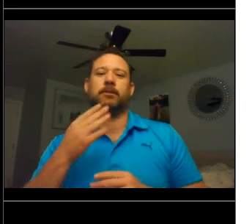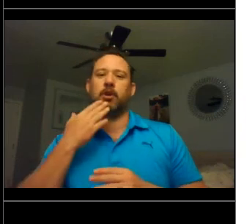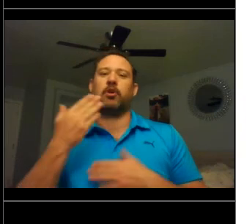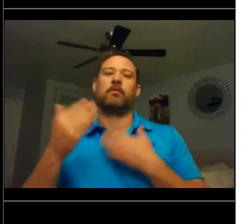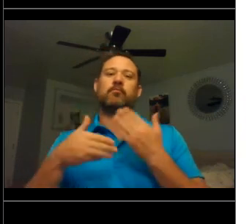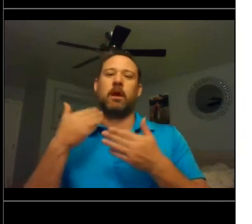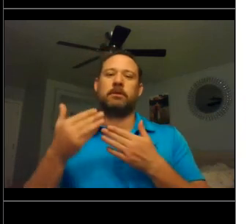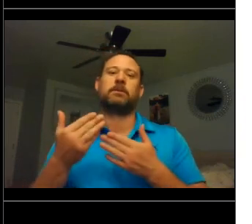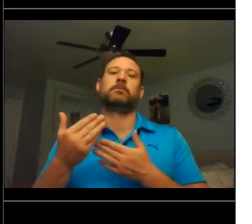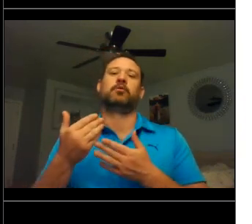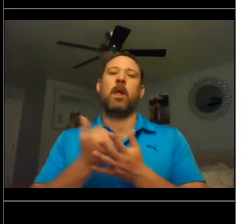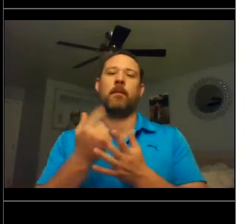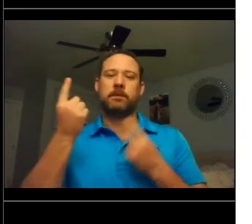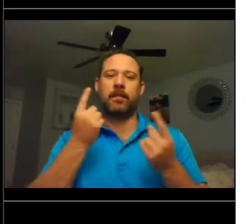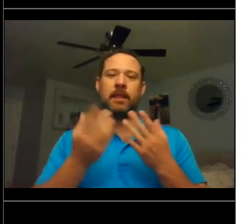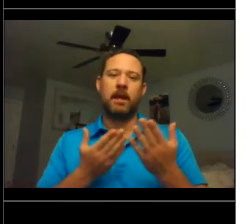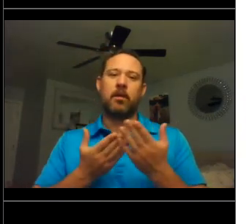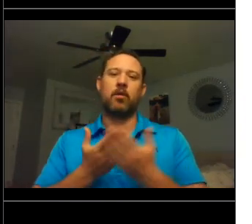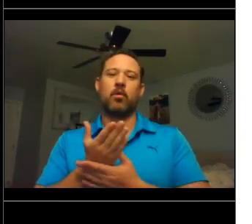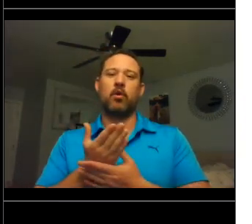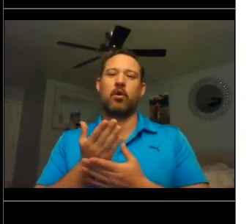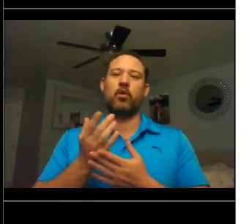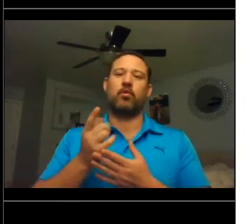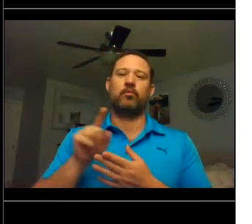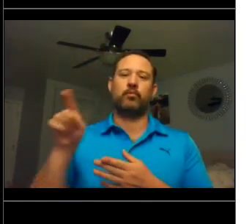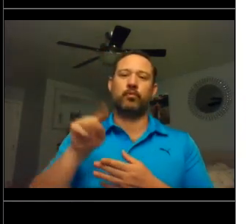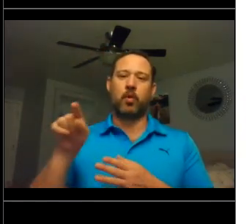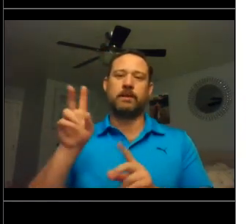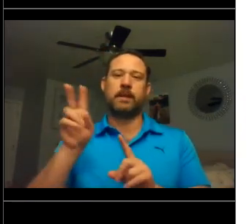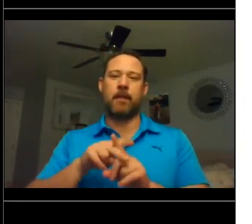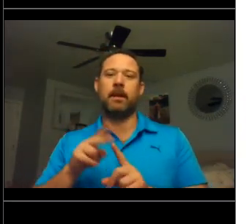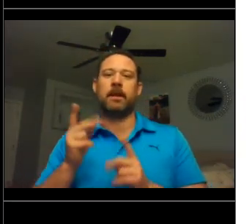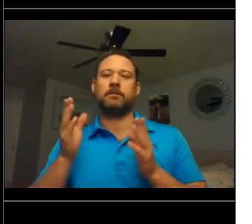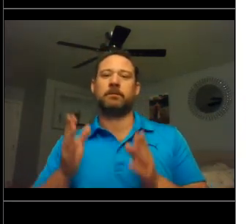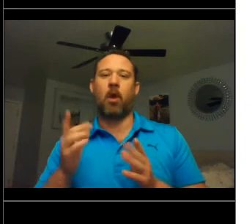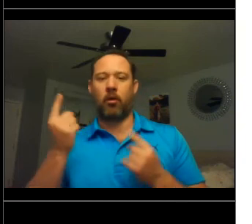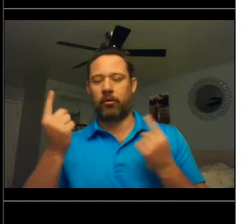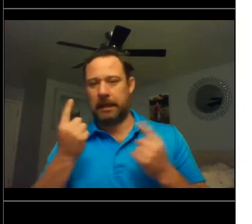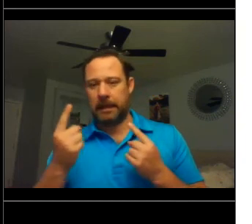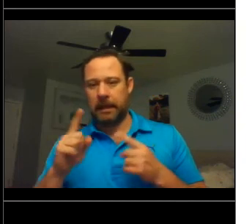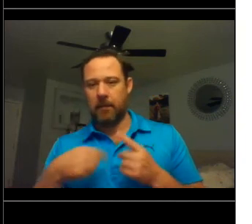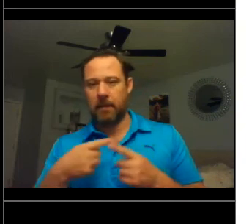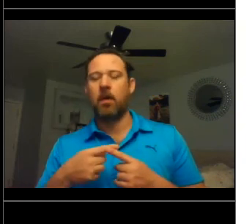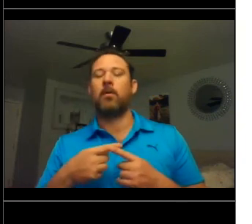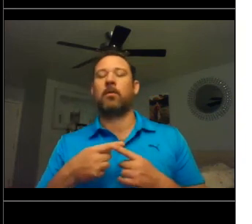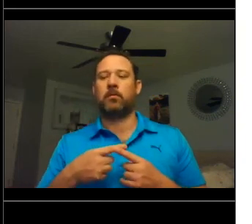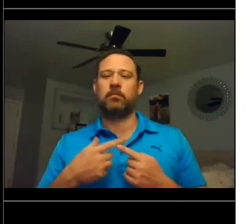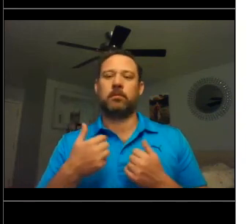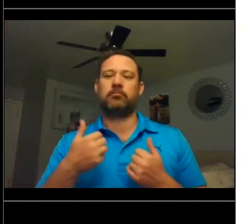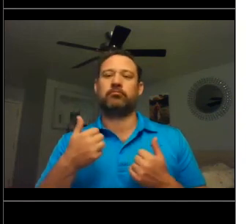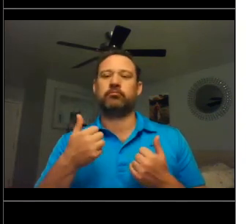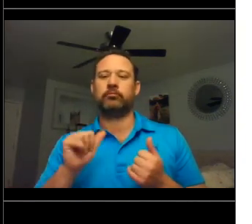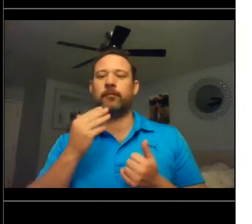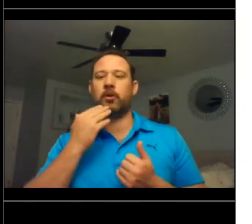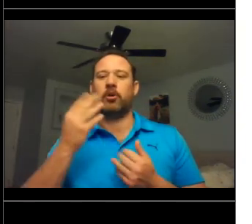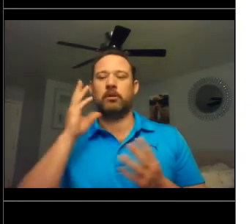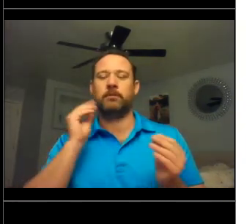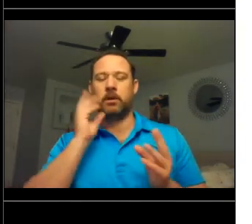through what you as applicants are thinking about, and try to have a good experience